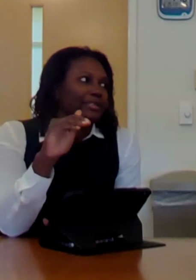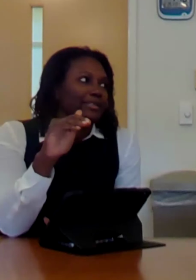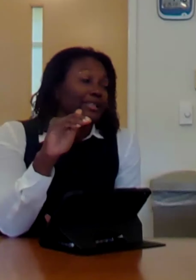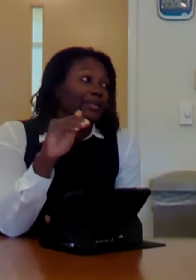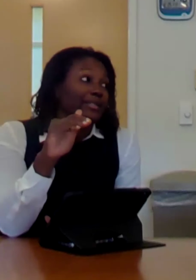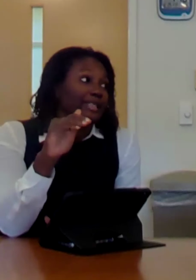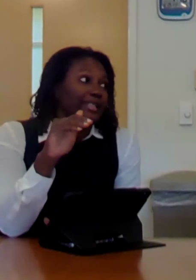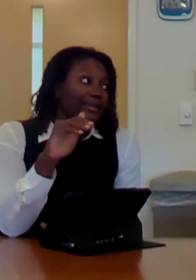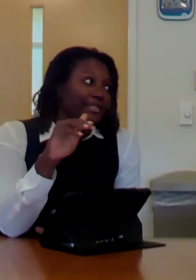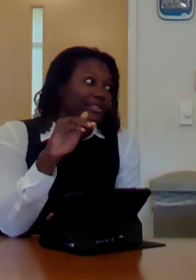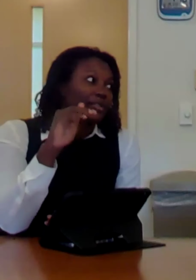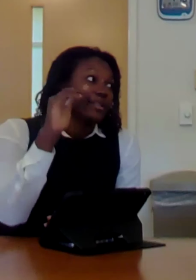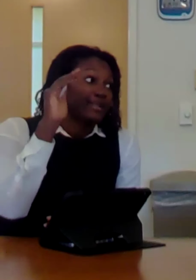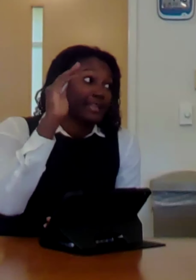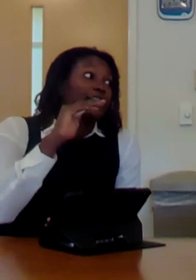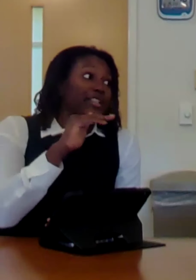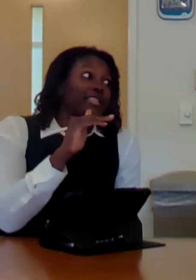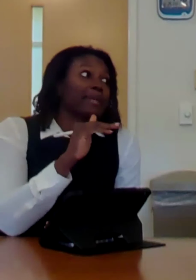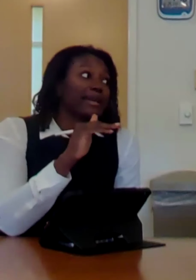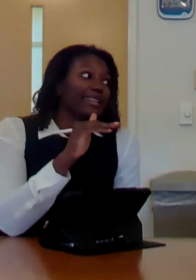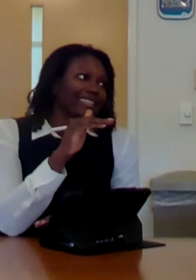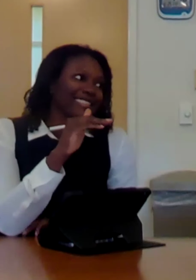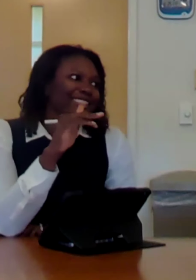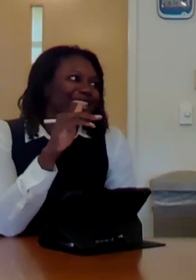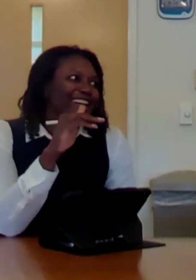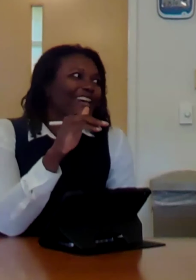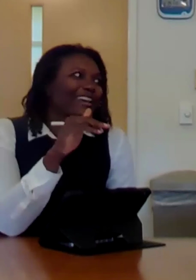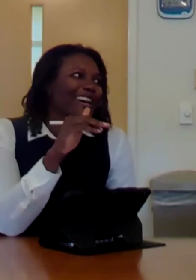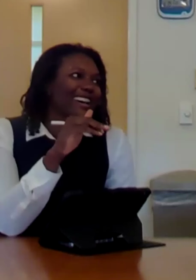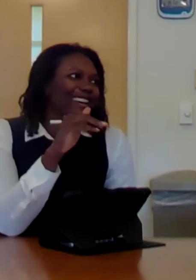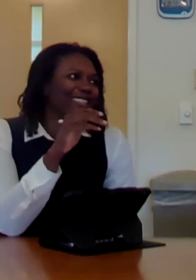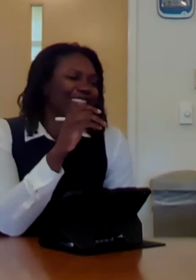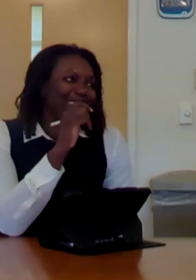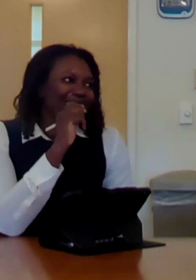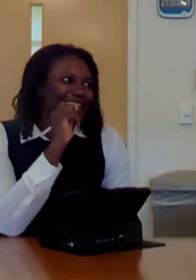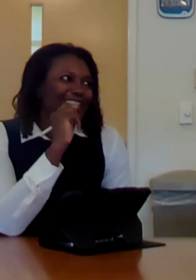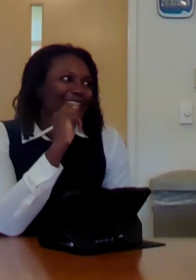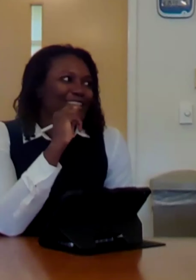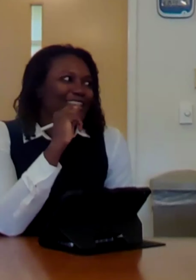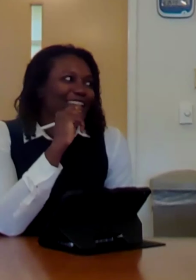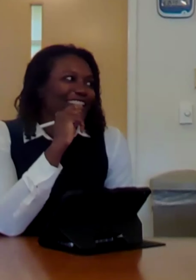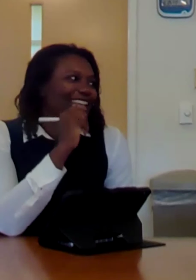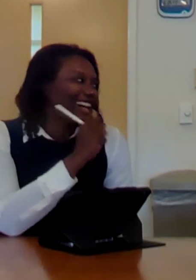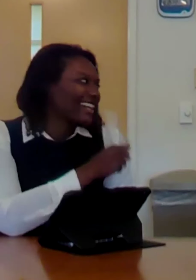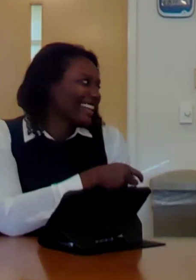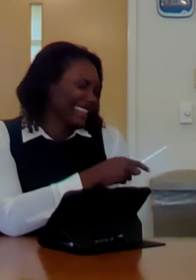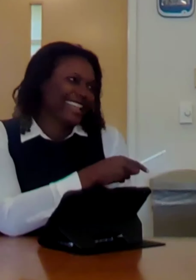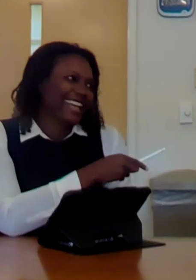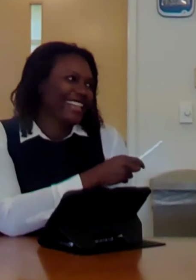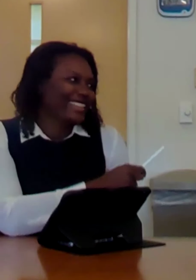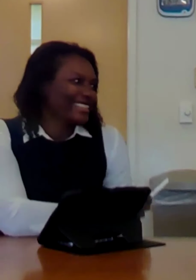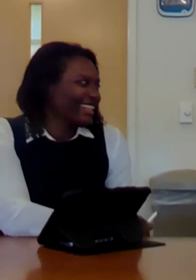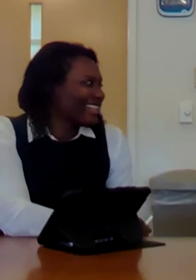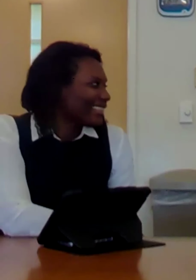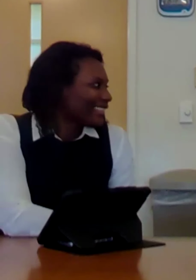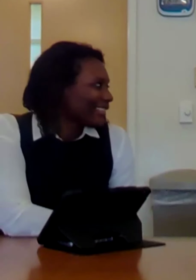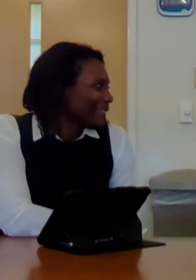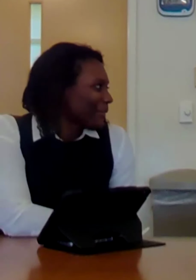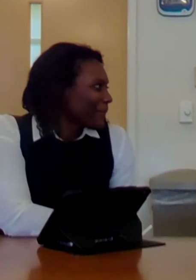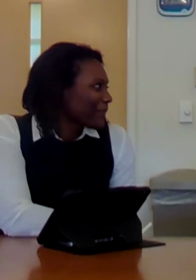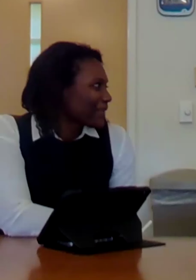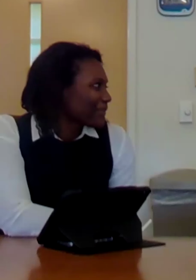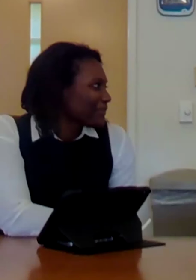actually reproduce like what you did because you're like that transparent. Also, like, do they know what they did? Like, Because a lot of yeah. this,